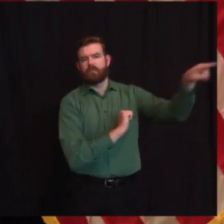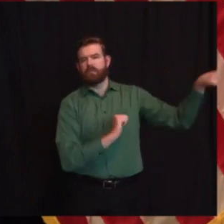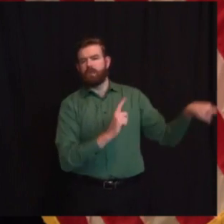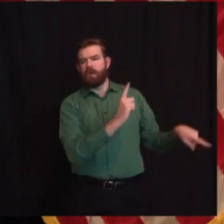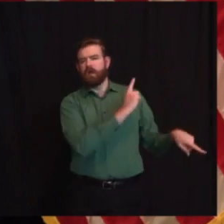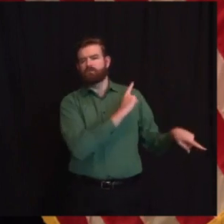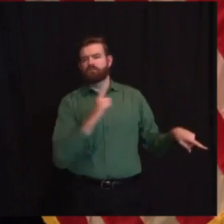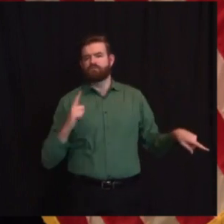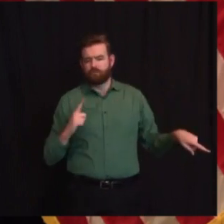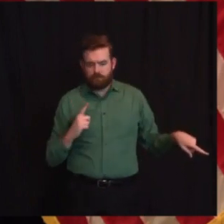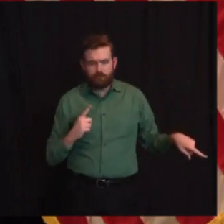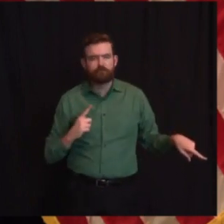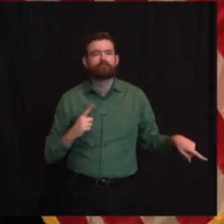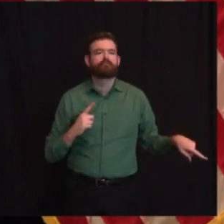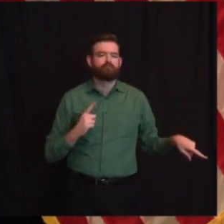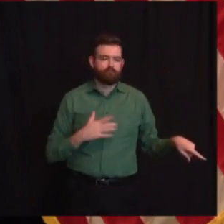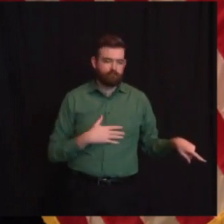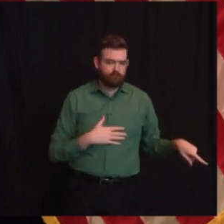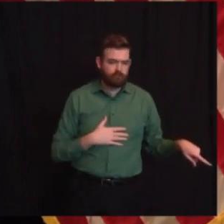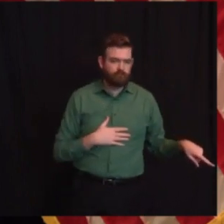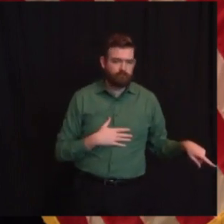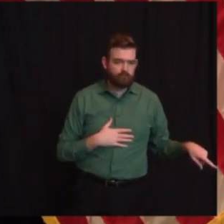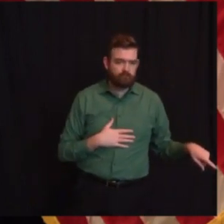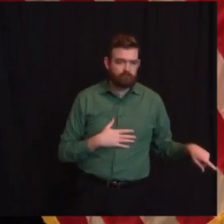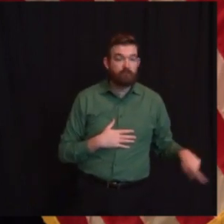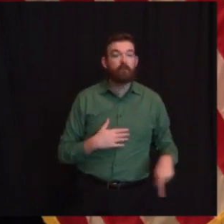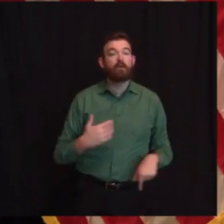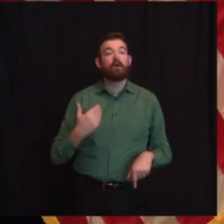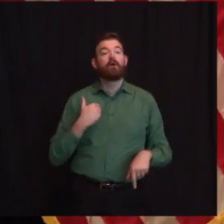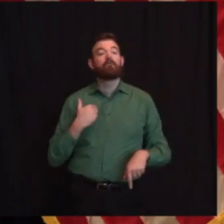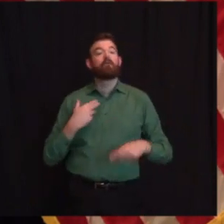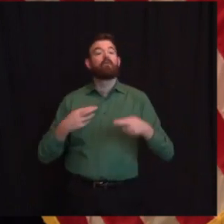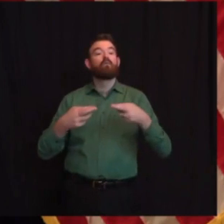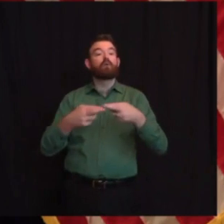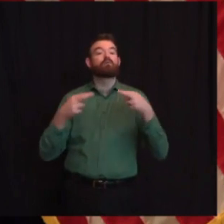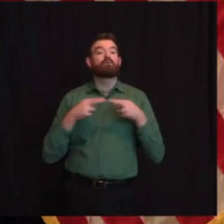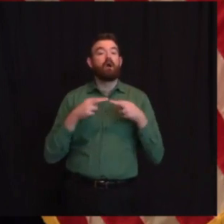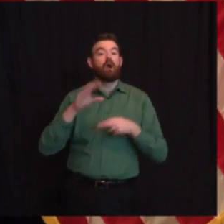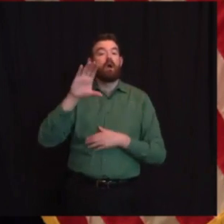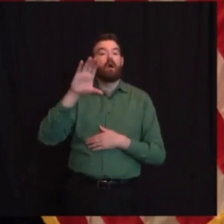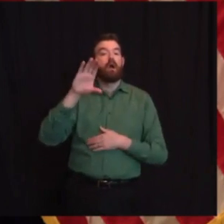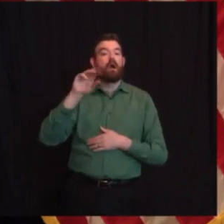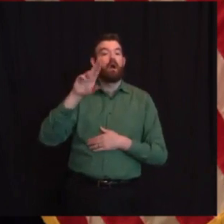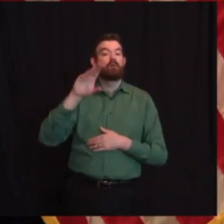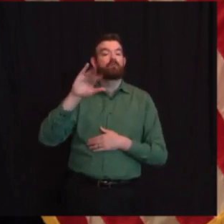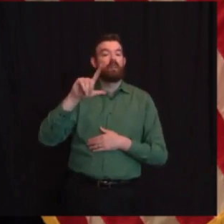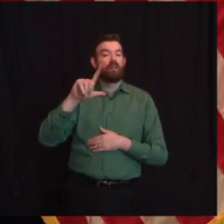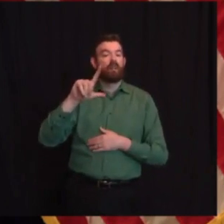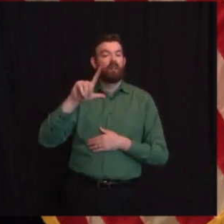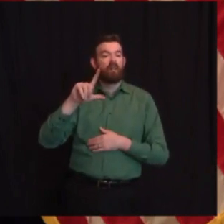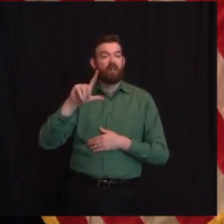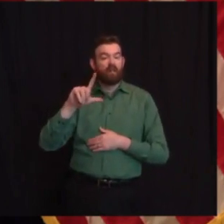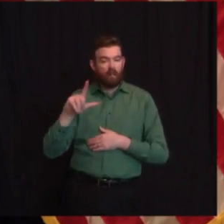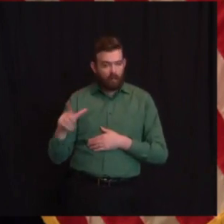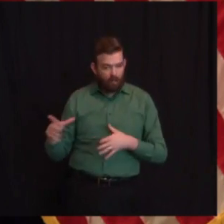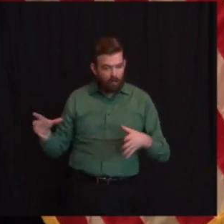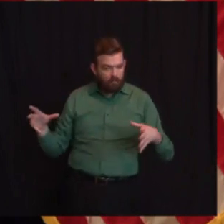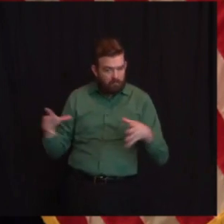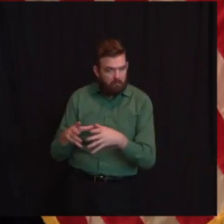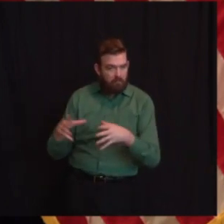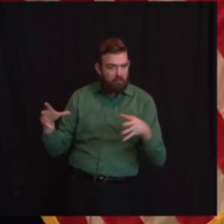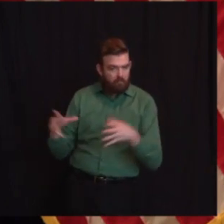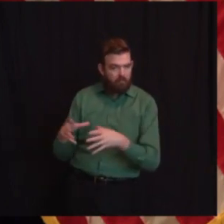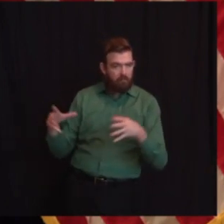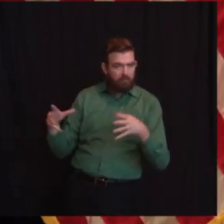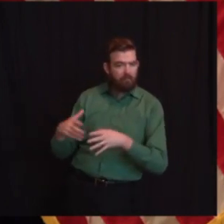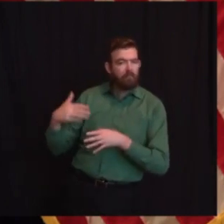The Regional Council continues to meet regularly, and so I know there was a call last night among Matt and George Helmy, Rich